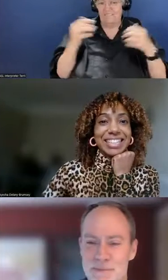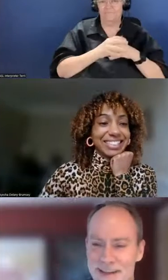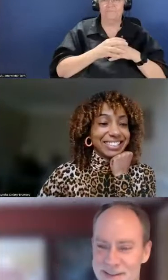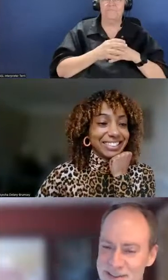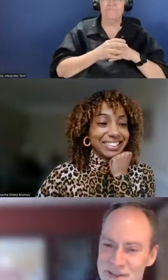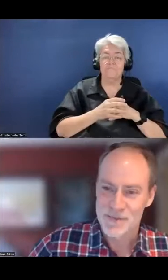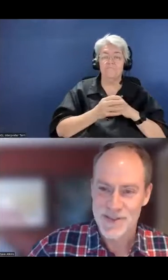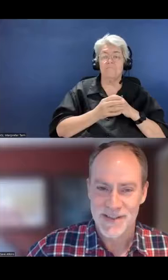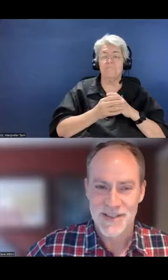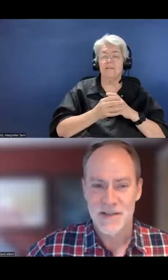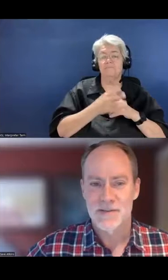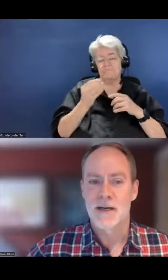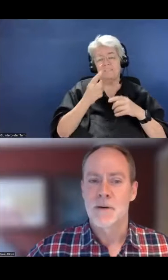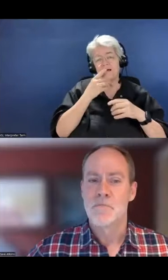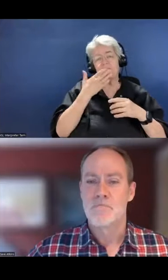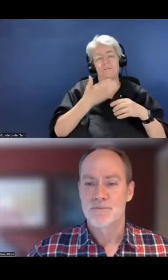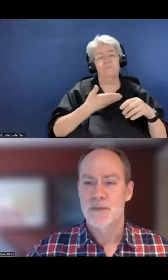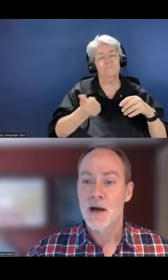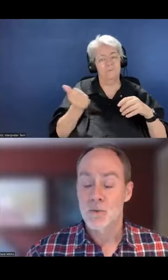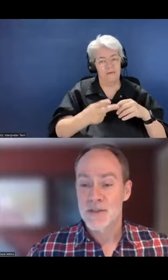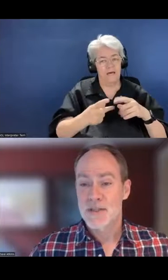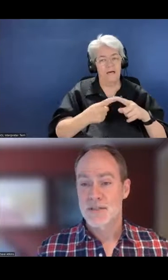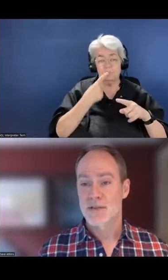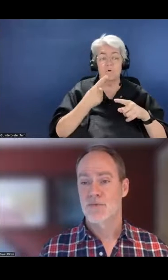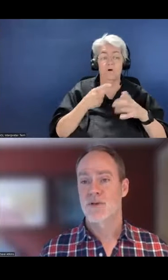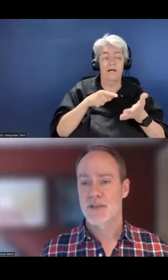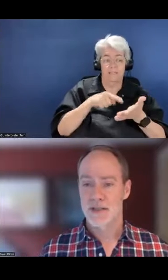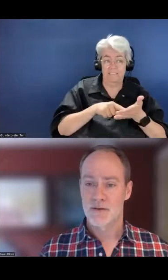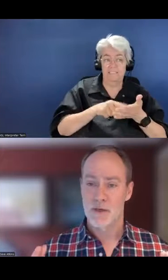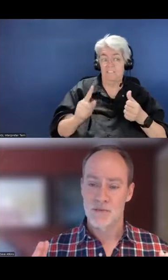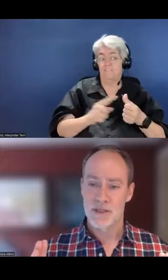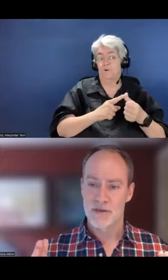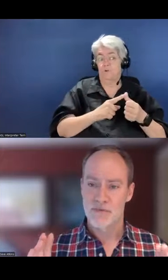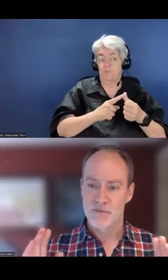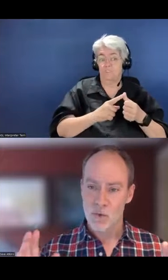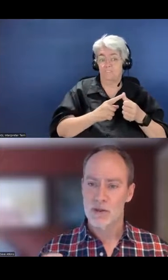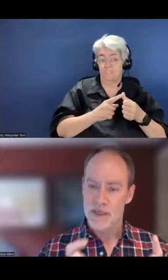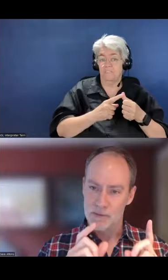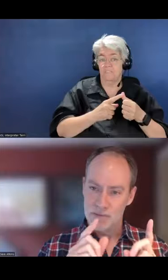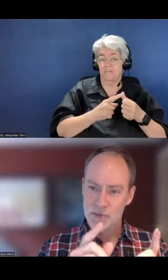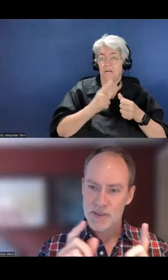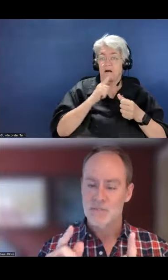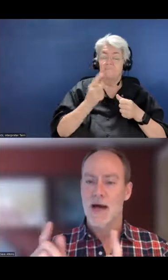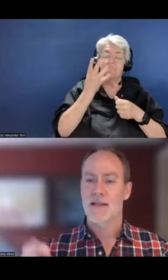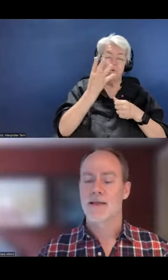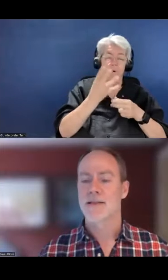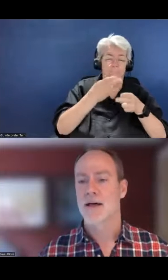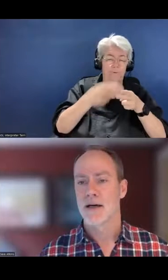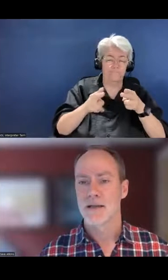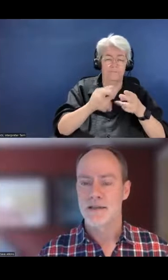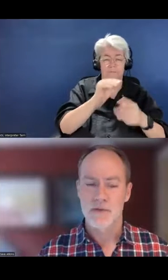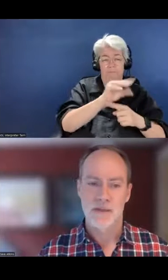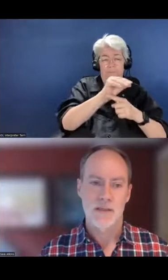great to be back here. Thank you so much, Aisha. Yeah, well, this is the first in what will be 4 kind of brief